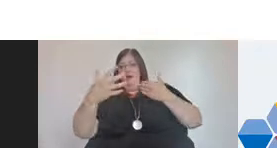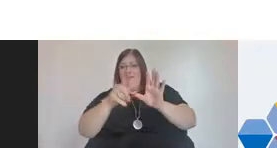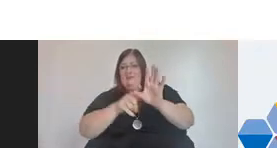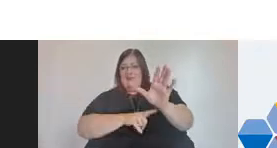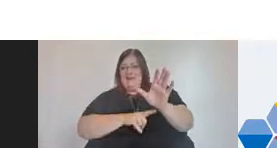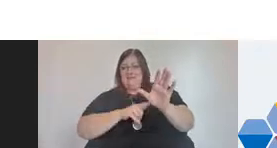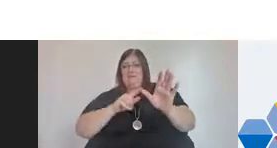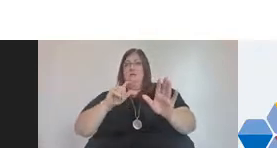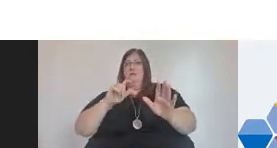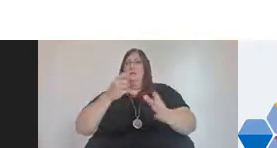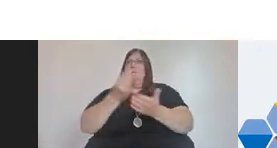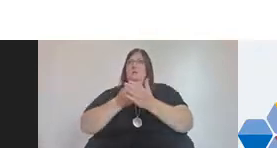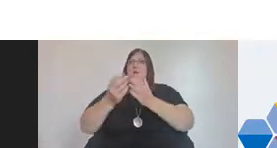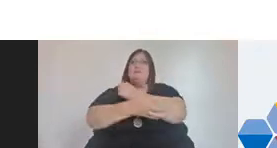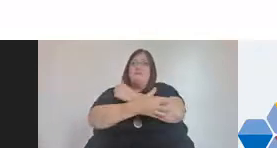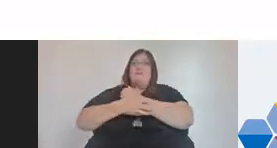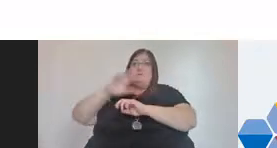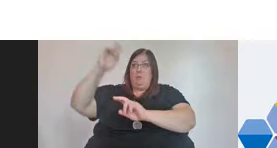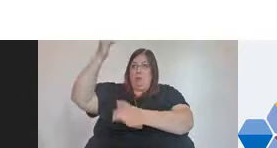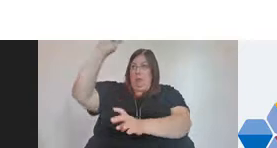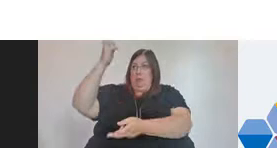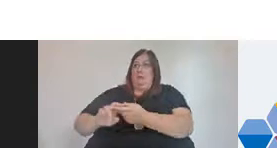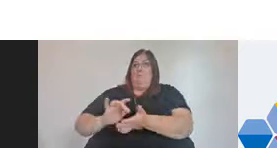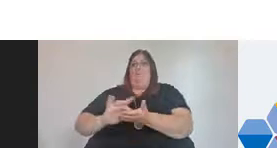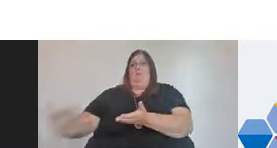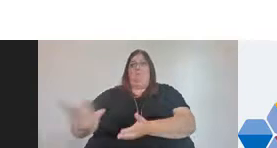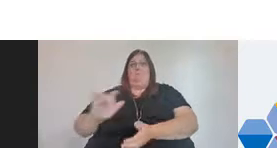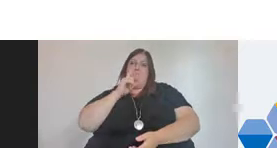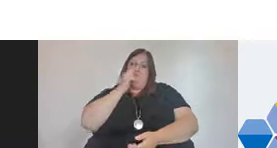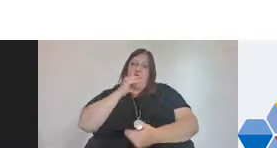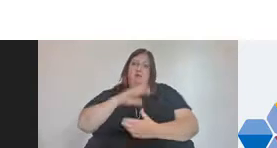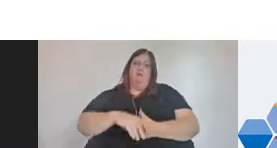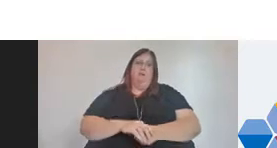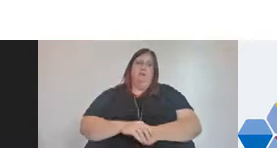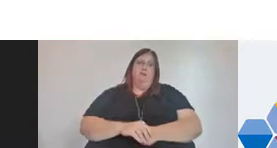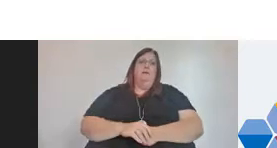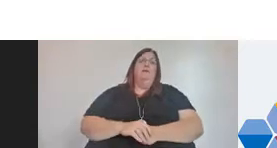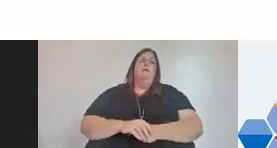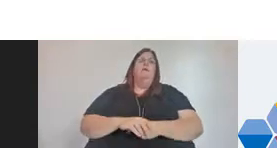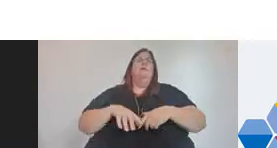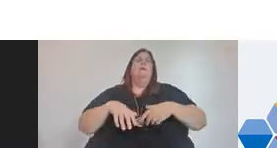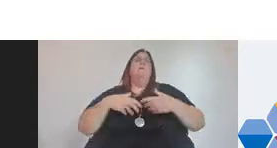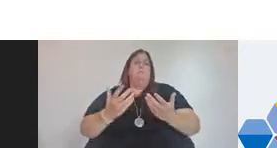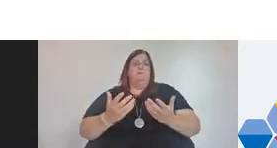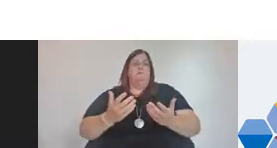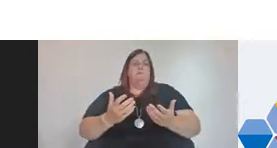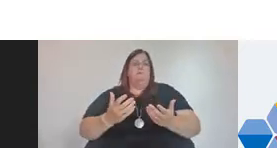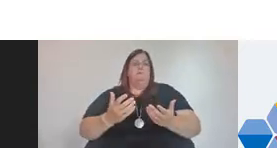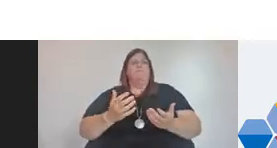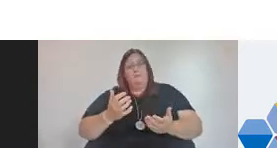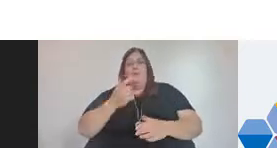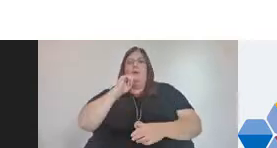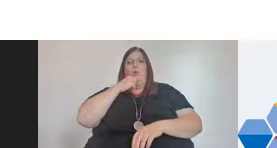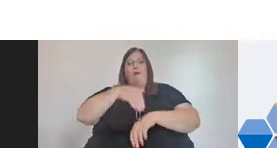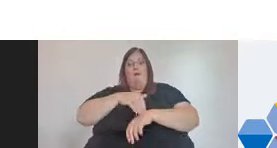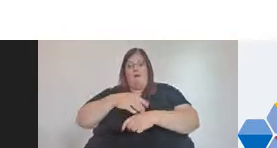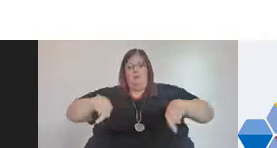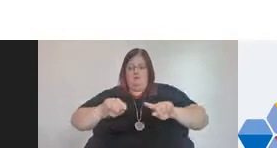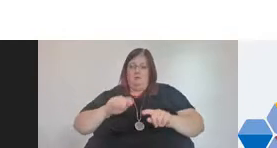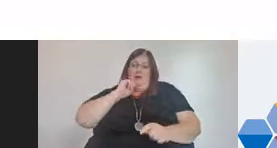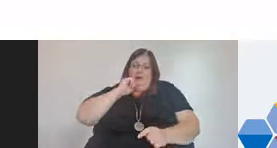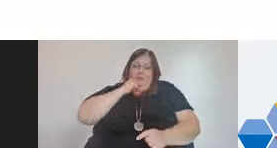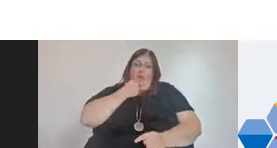This next slide talks a little bit about the impact of this for a number of dimensions. The first being